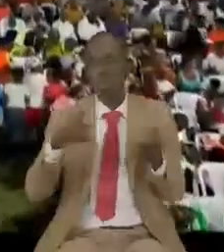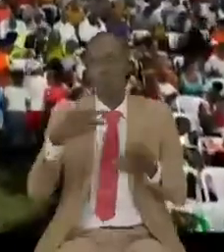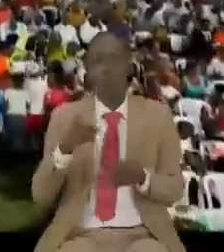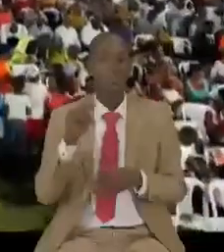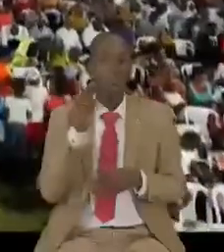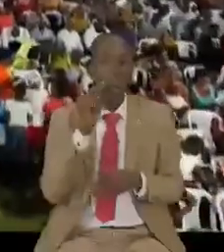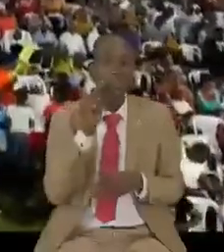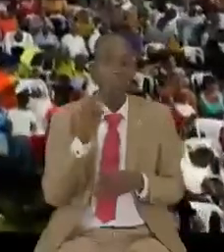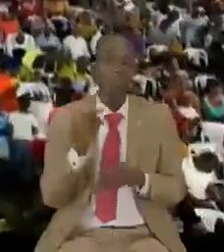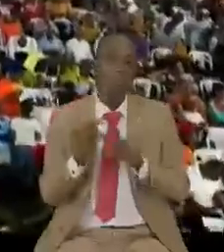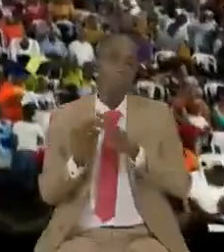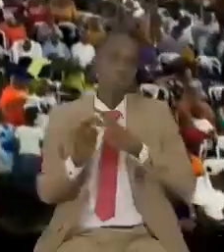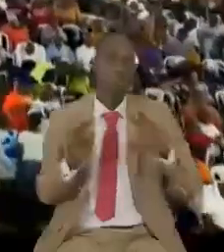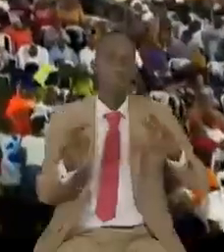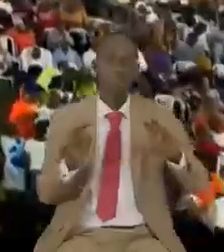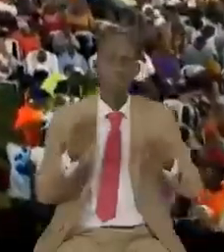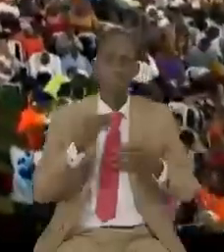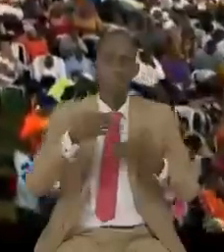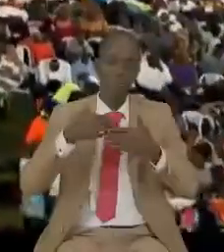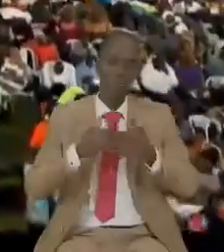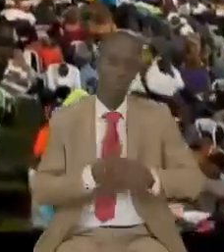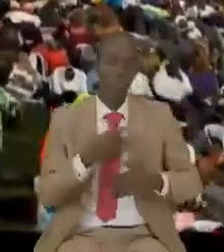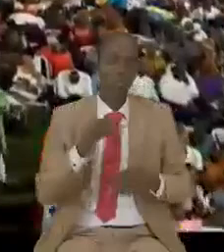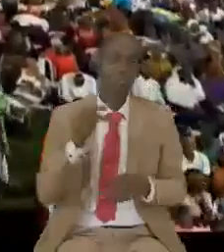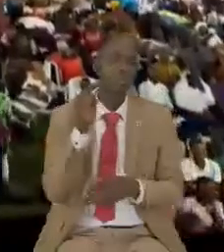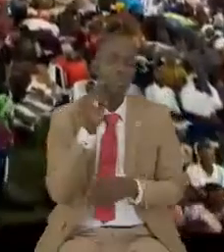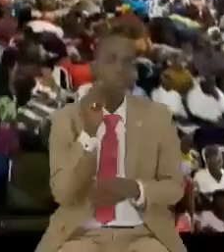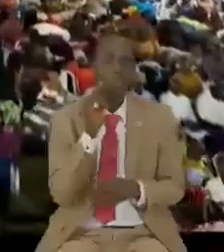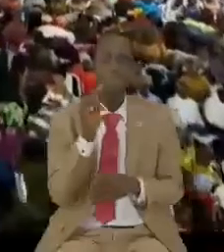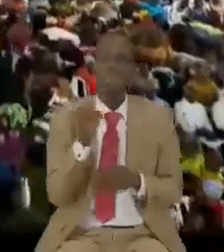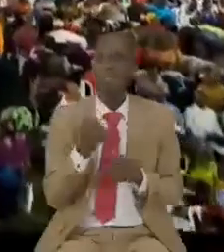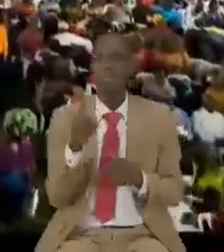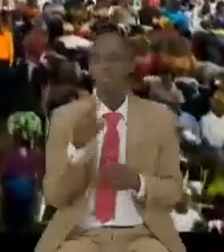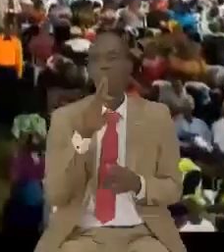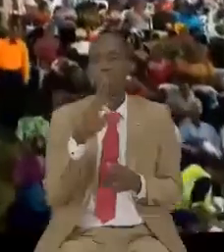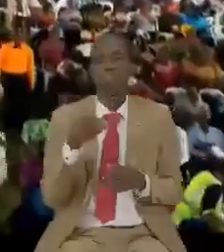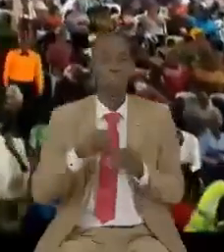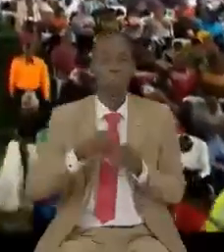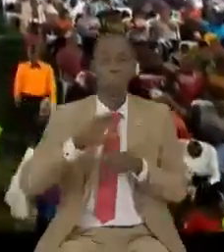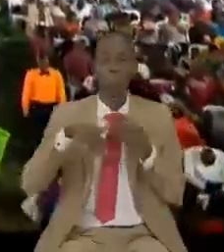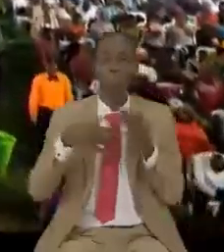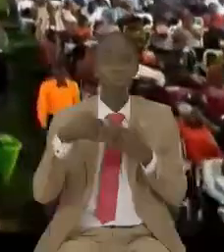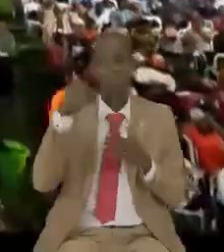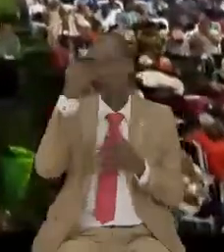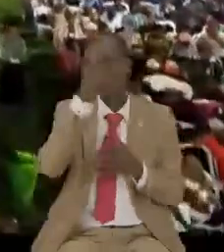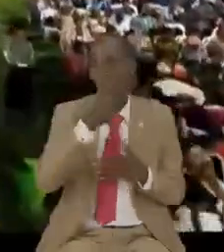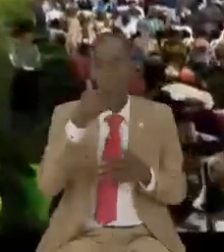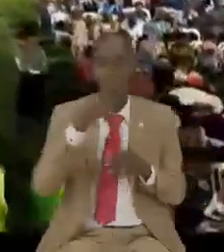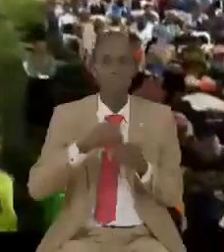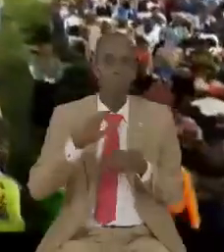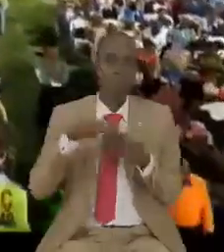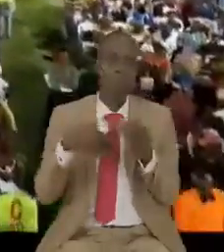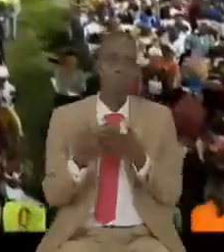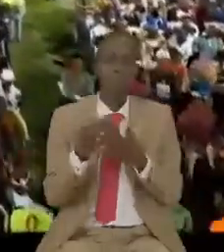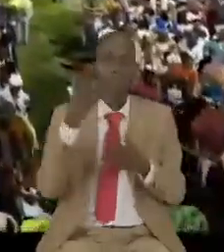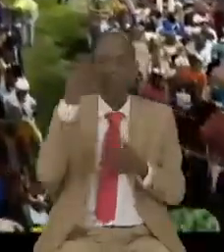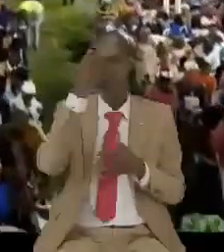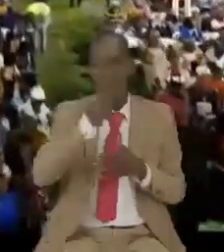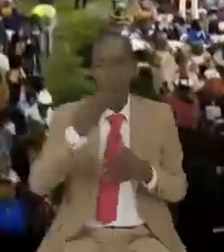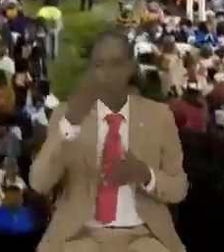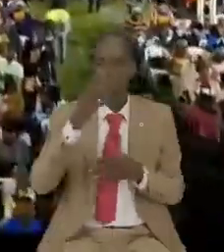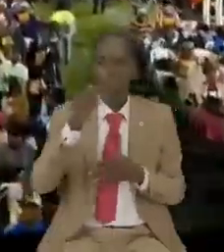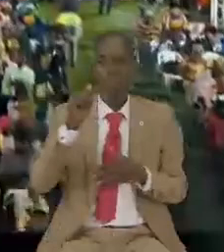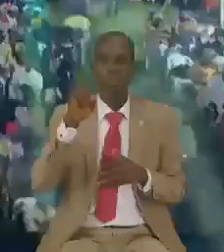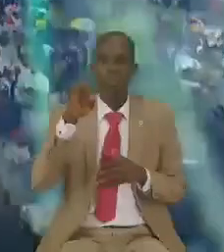southern part of Nigeria, then Africa, Europe, Asia,